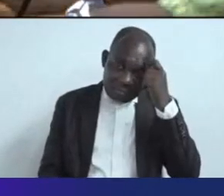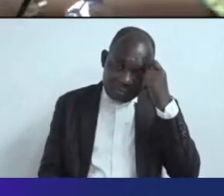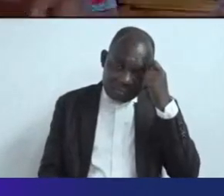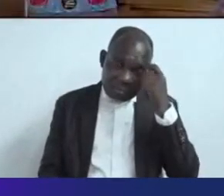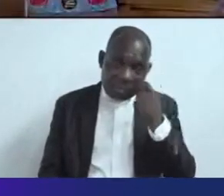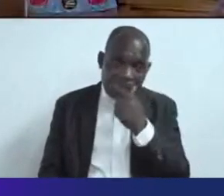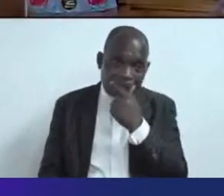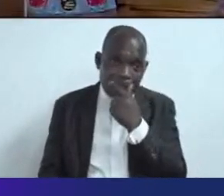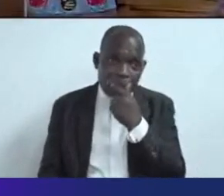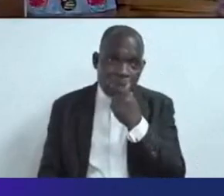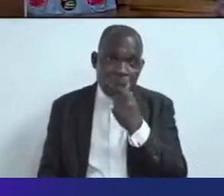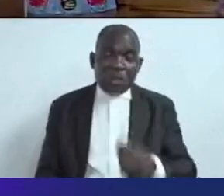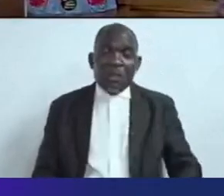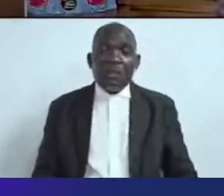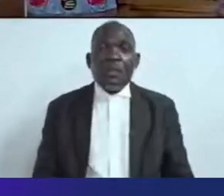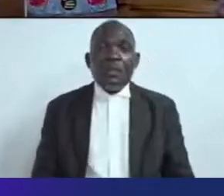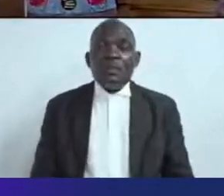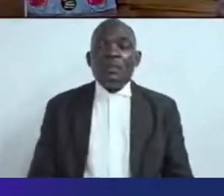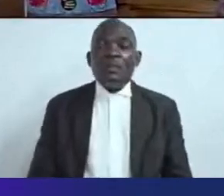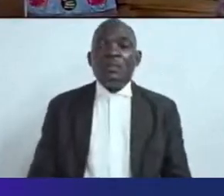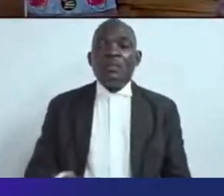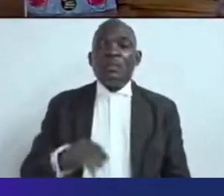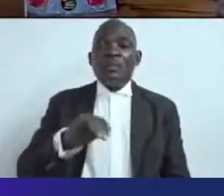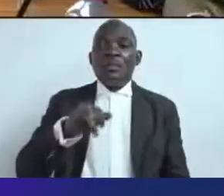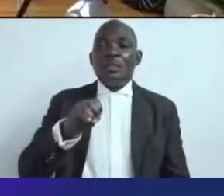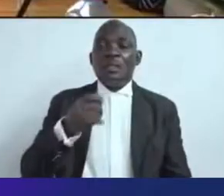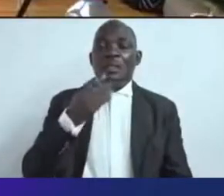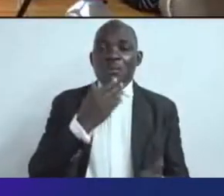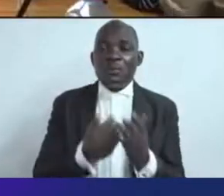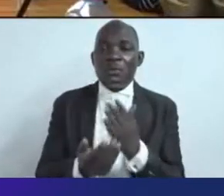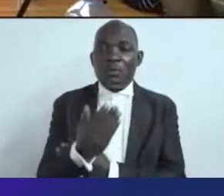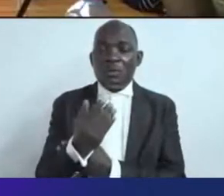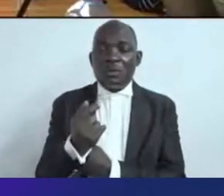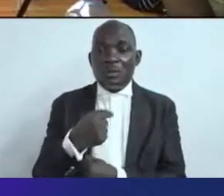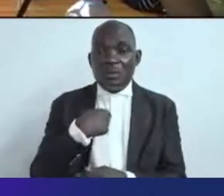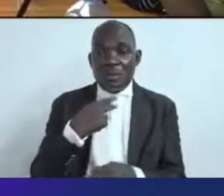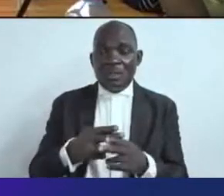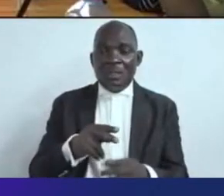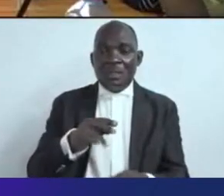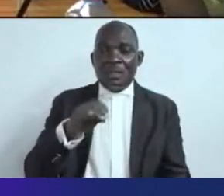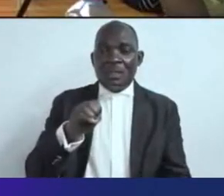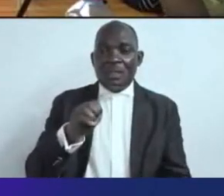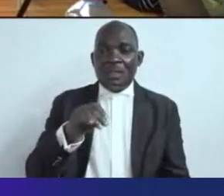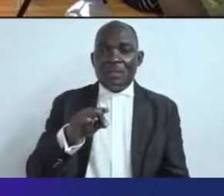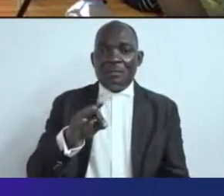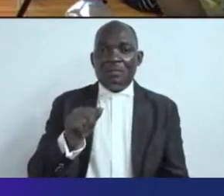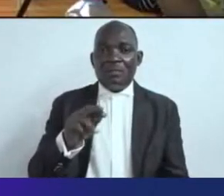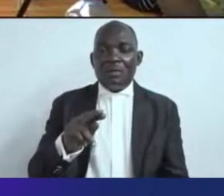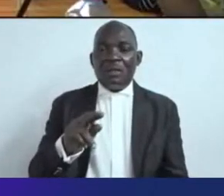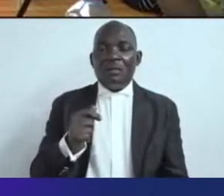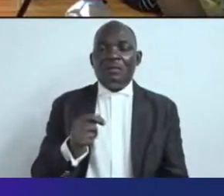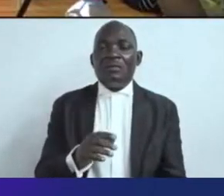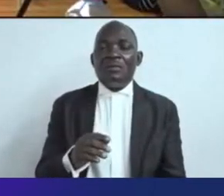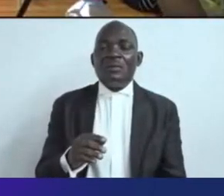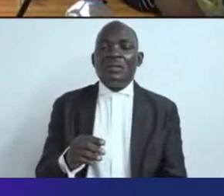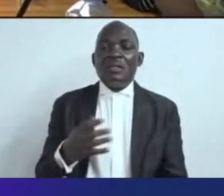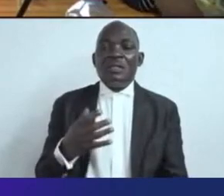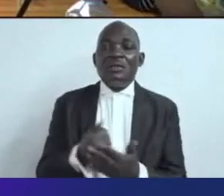Okay, Toma. Thank you, Jennifer. Very brief. Good morning, Governor. My name is Jennifer Ambule with the Chronicle